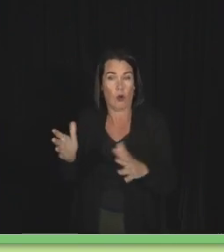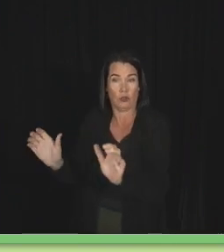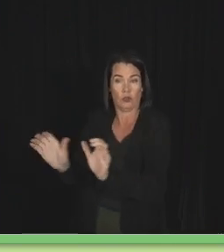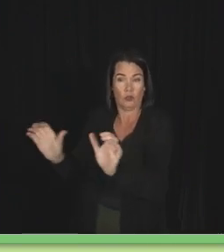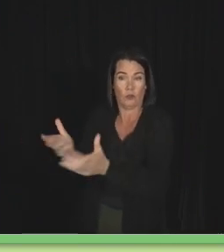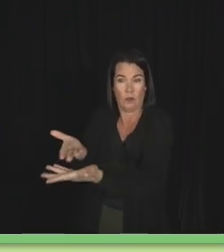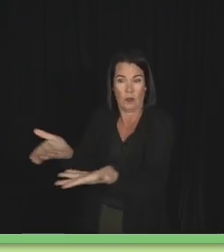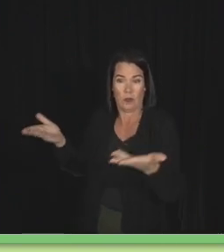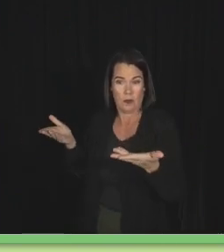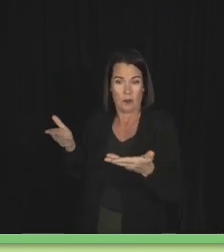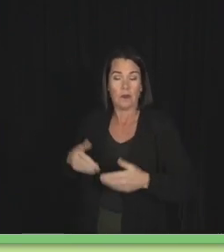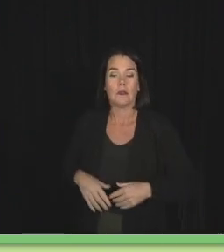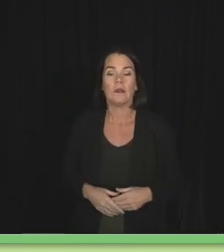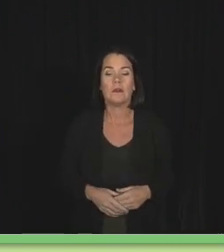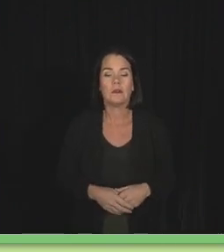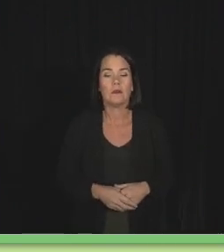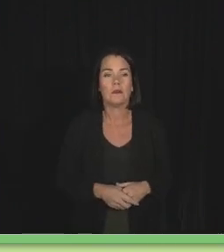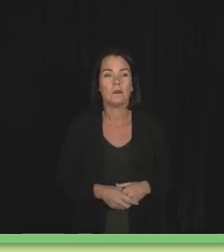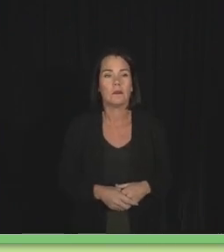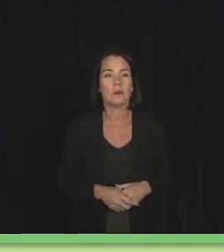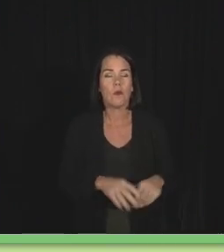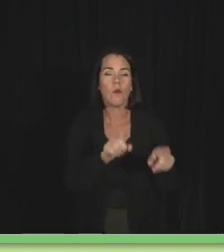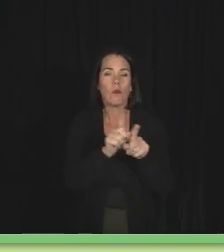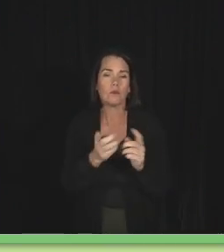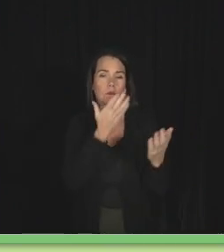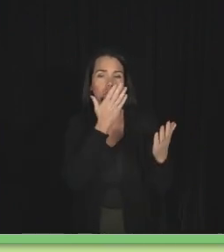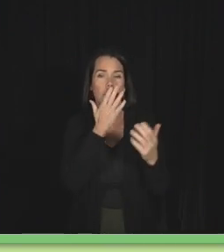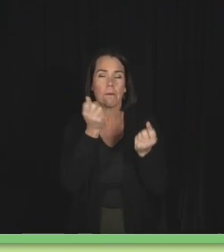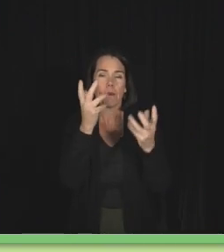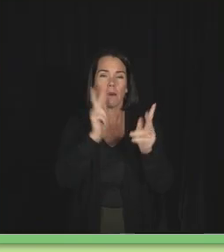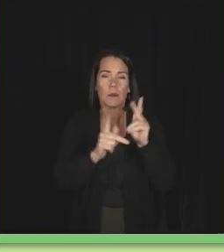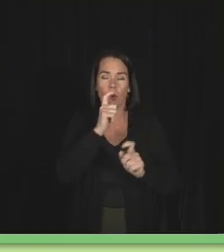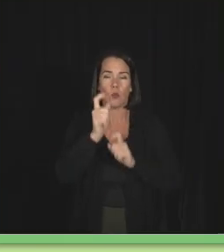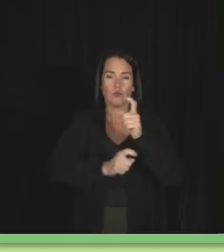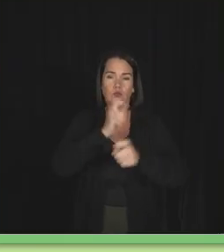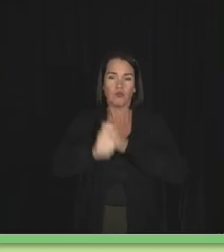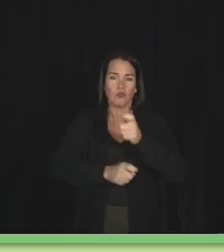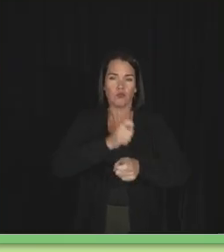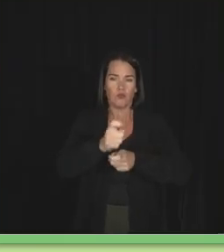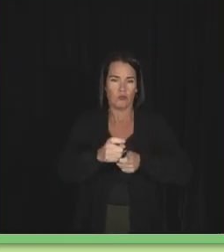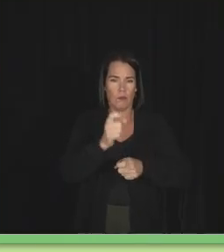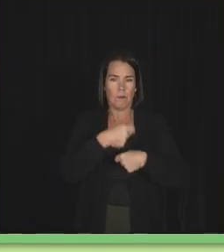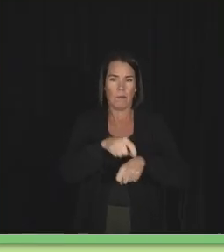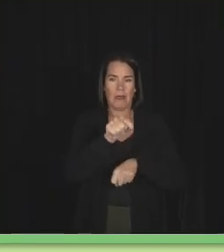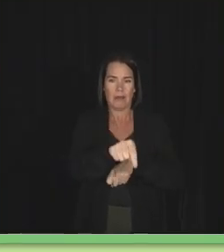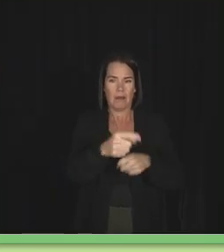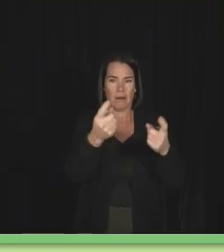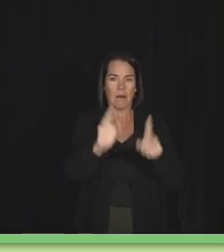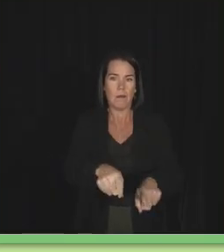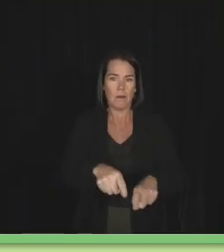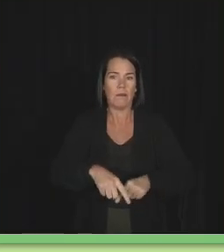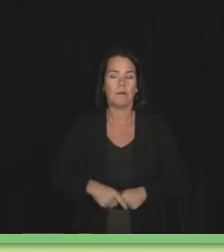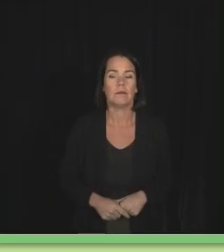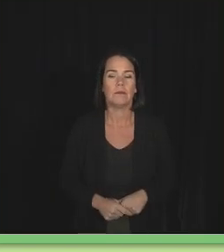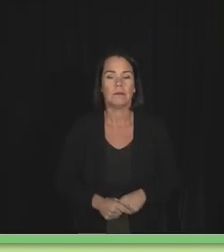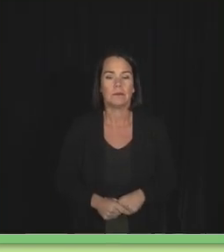And then I also want to thank a lot of the major contributors to make it happen.